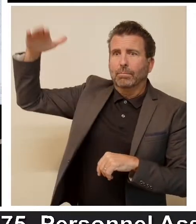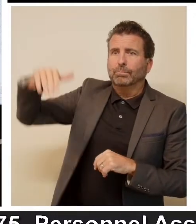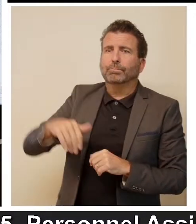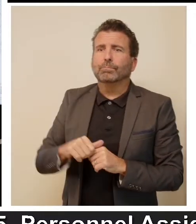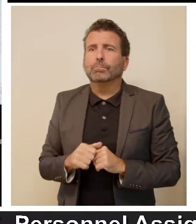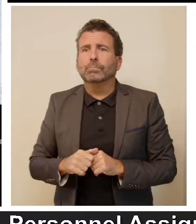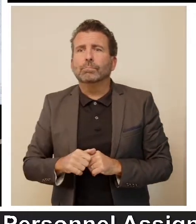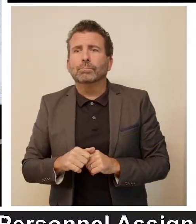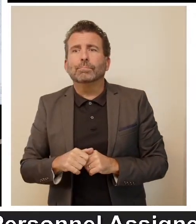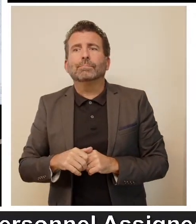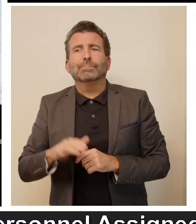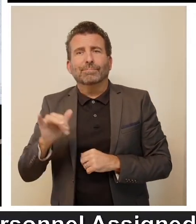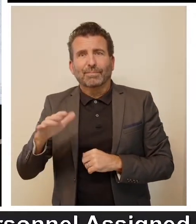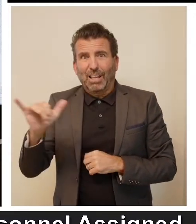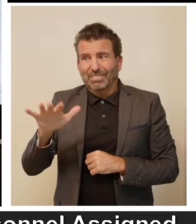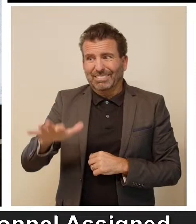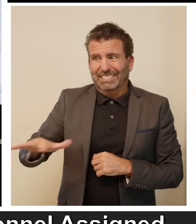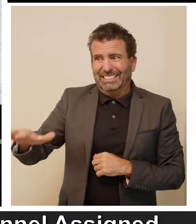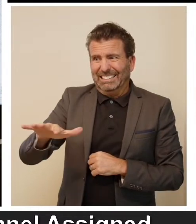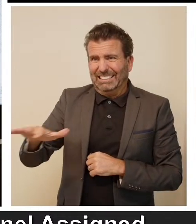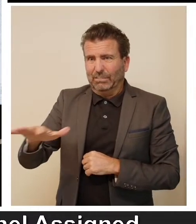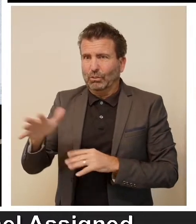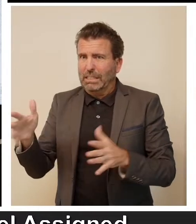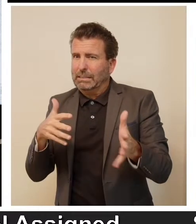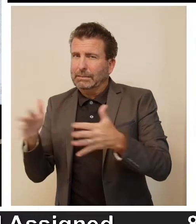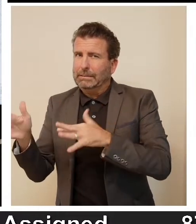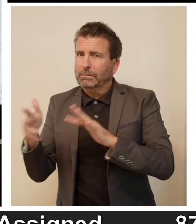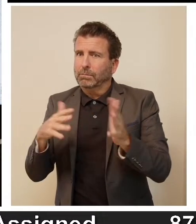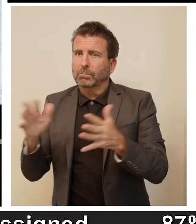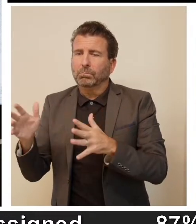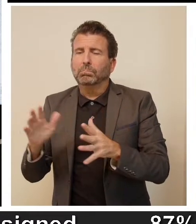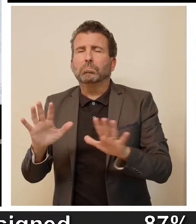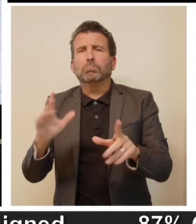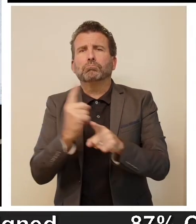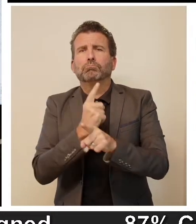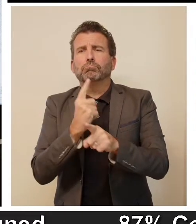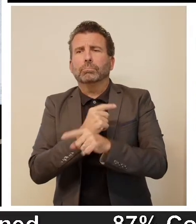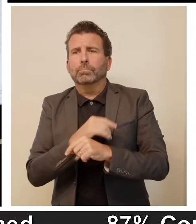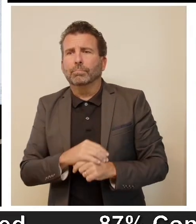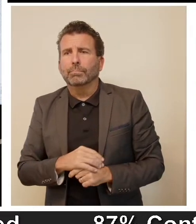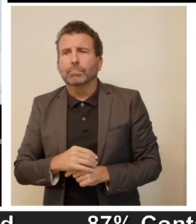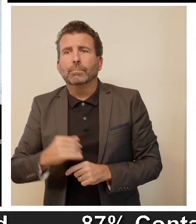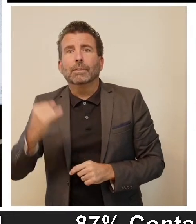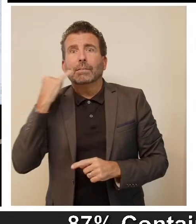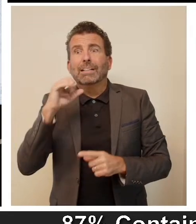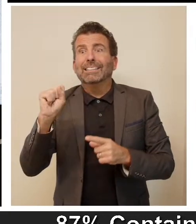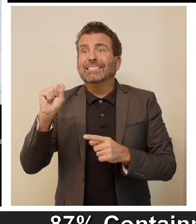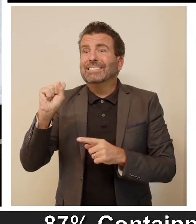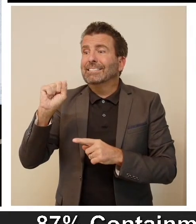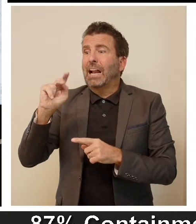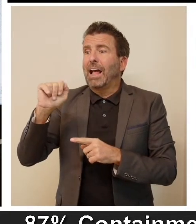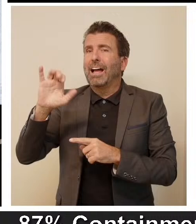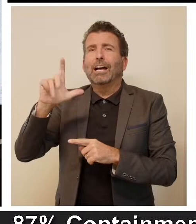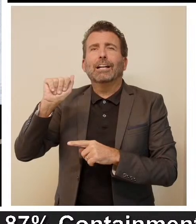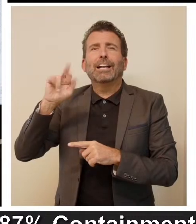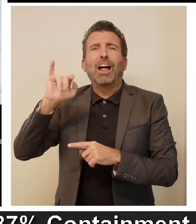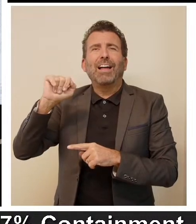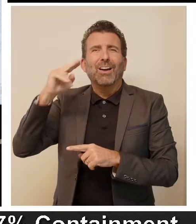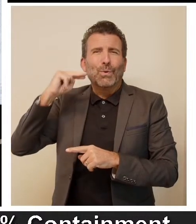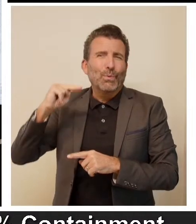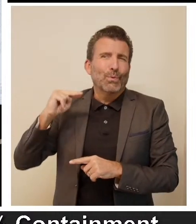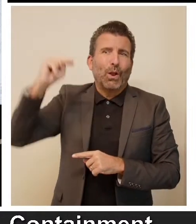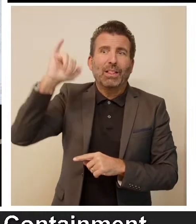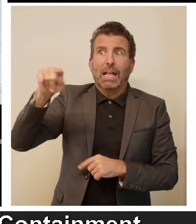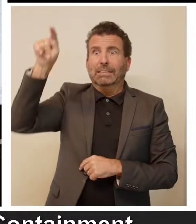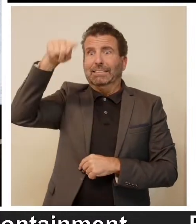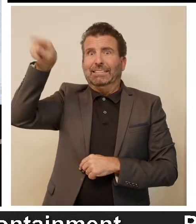experience some gusty winds in general. So, like if you're around Santa Clarita, or if you're around